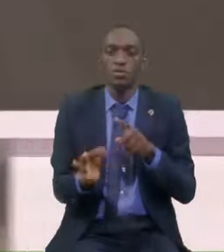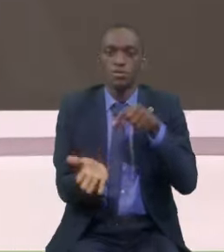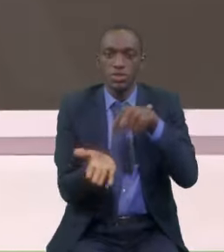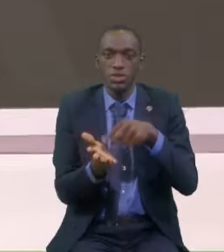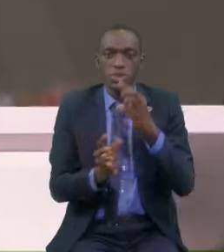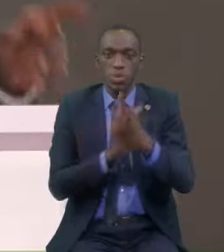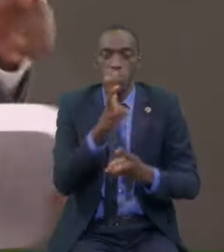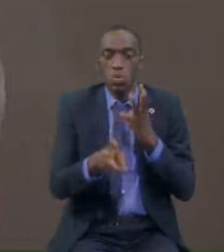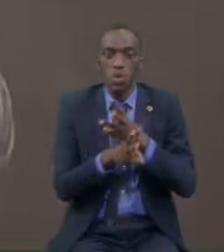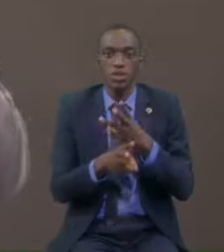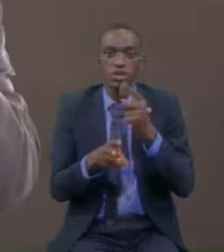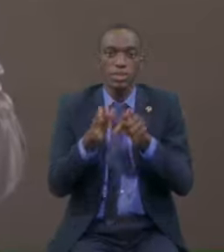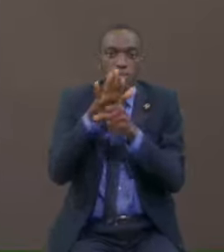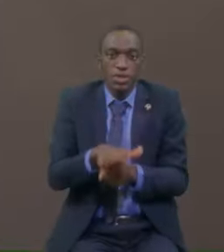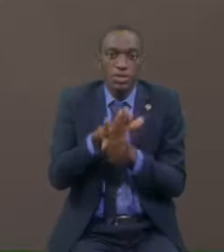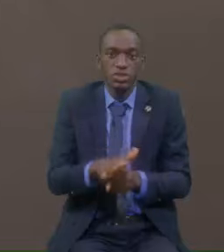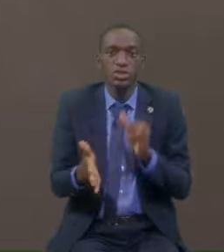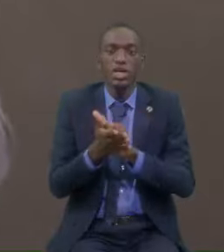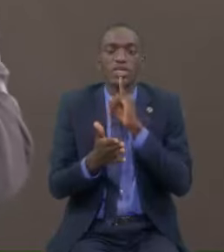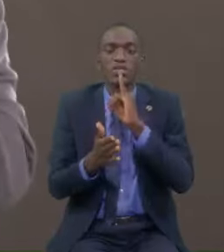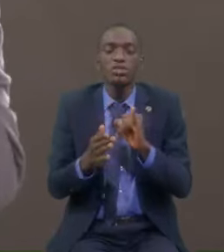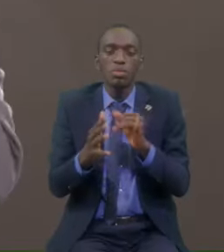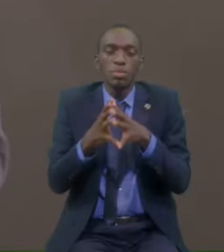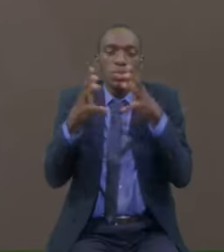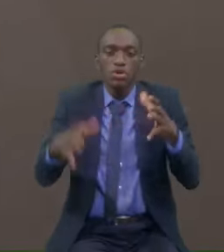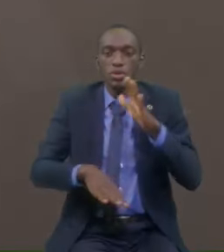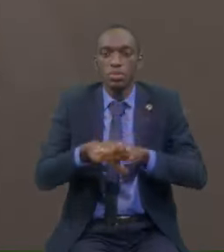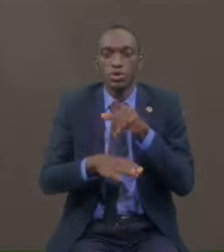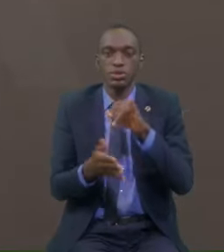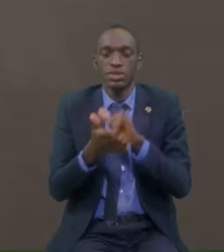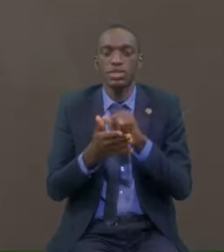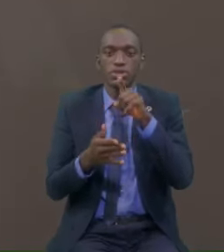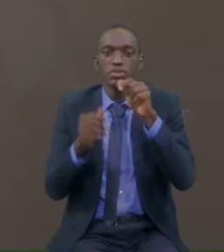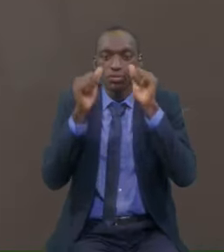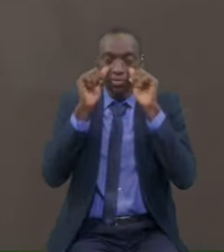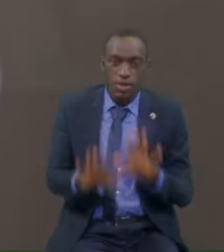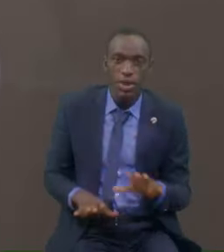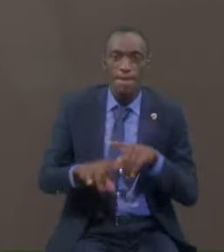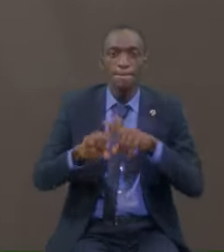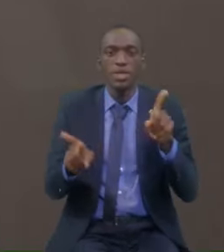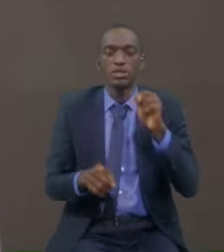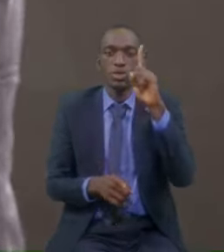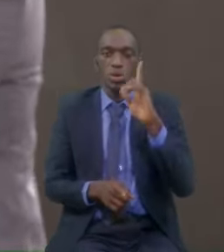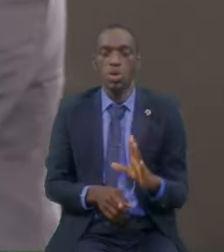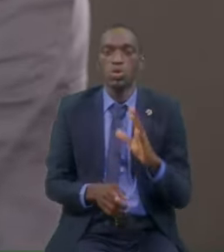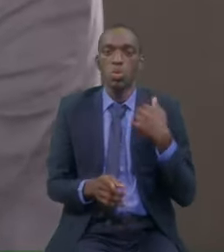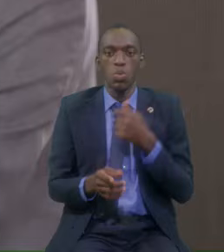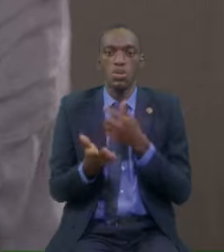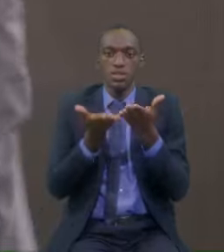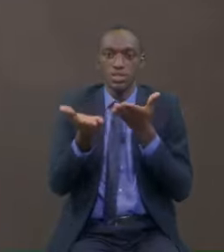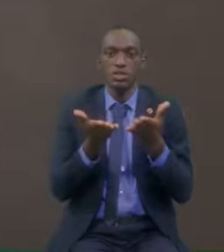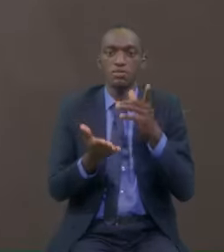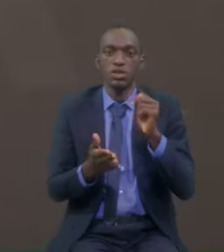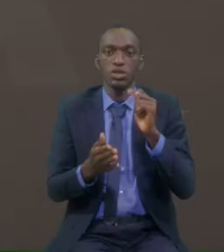you that you faint. But the God we serve, and the God that called us, and the God who has put